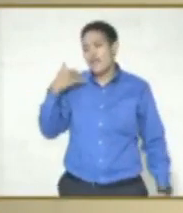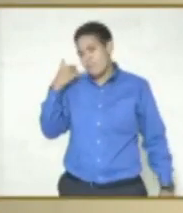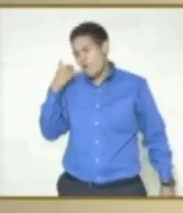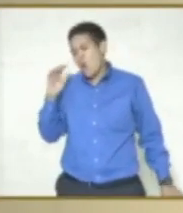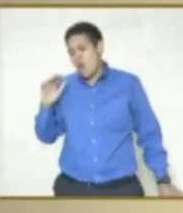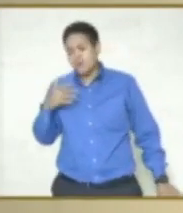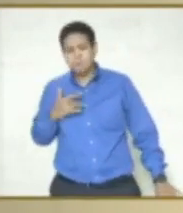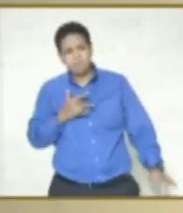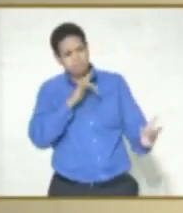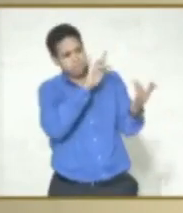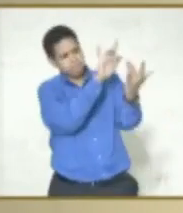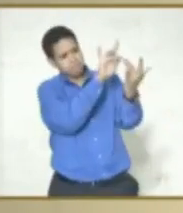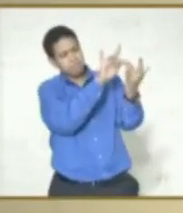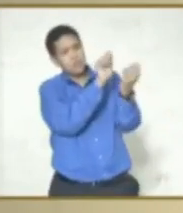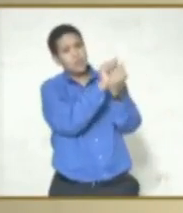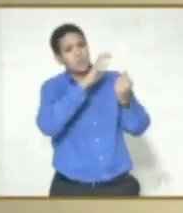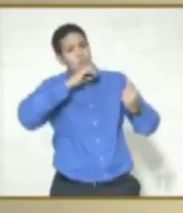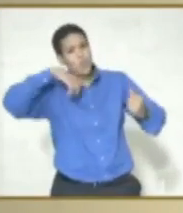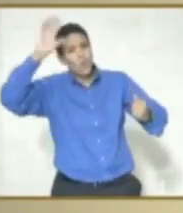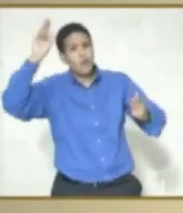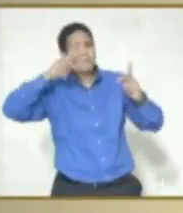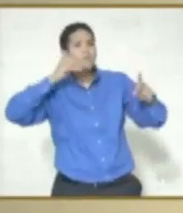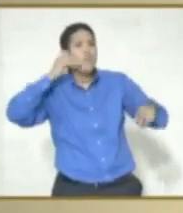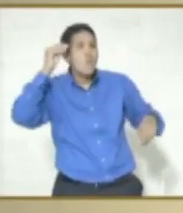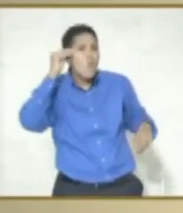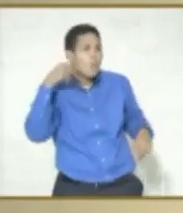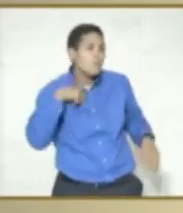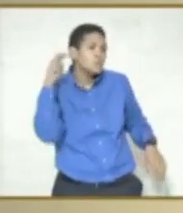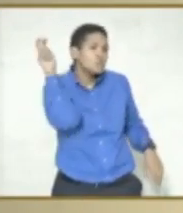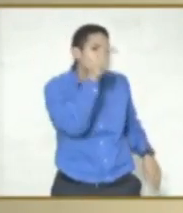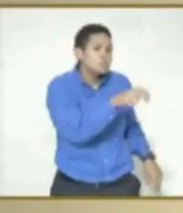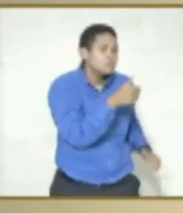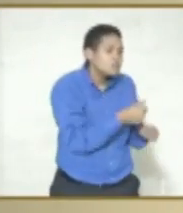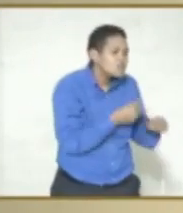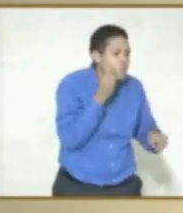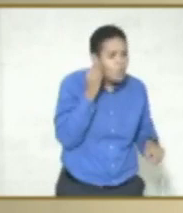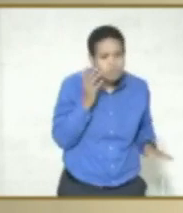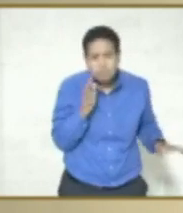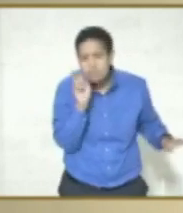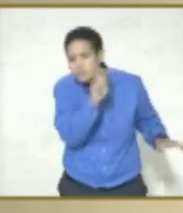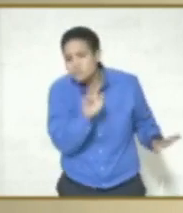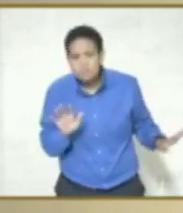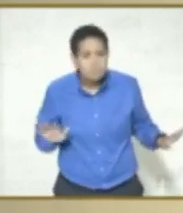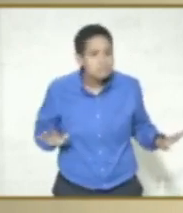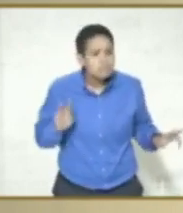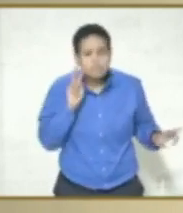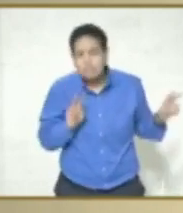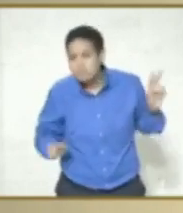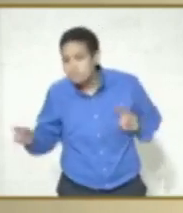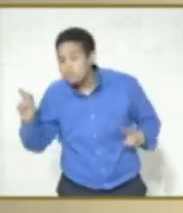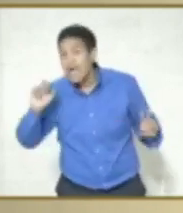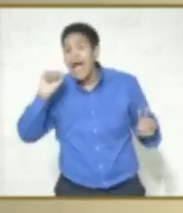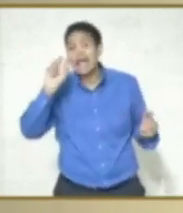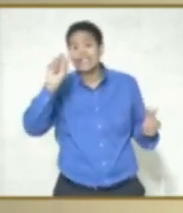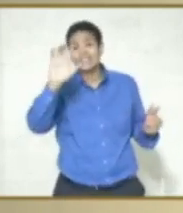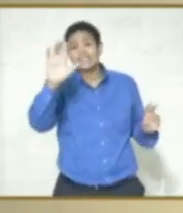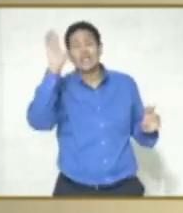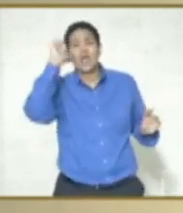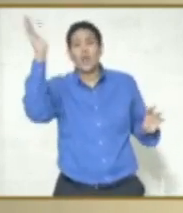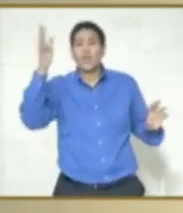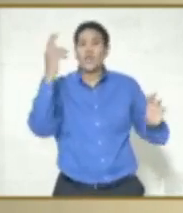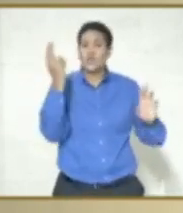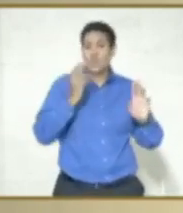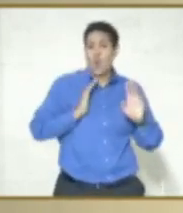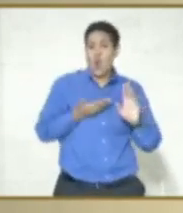touch with the senior citizen at home, and we will visit each home. We'll visit each home. The SDC will be utilizing